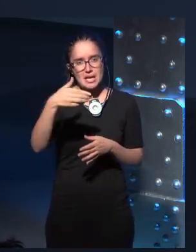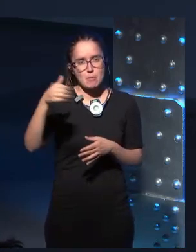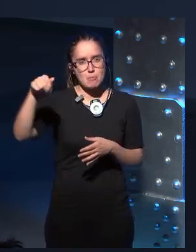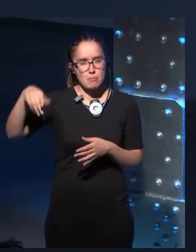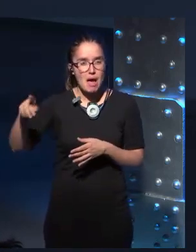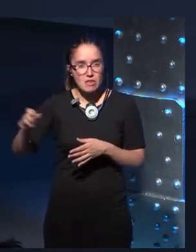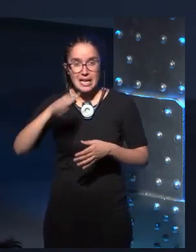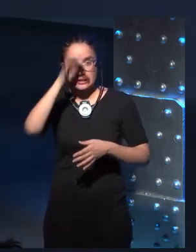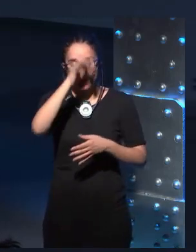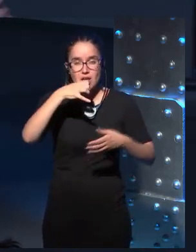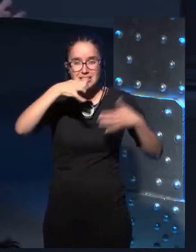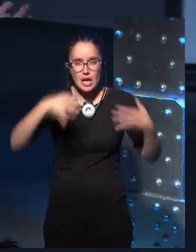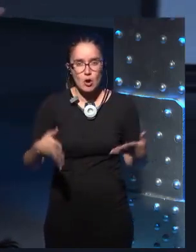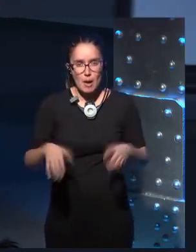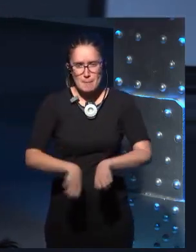break down.